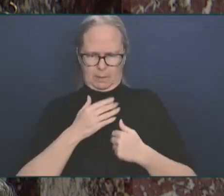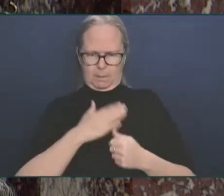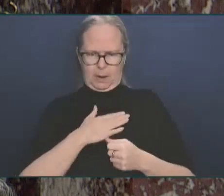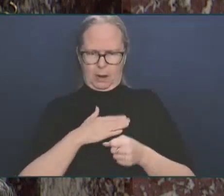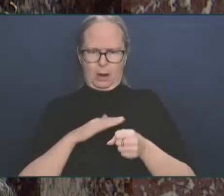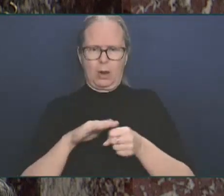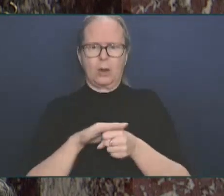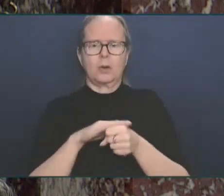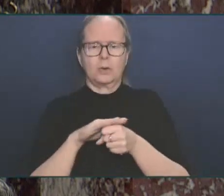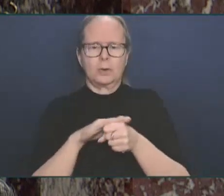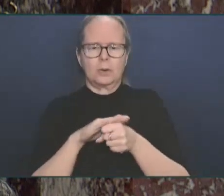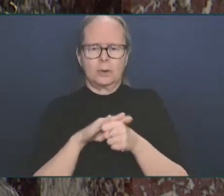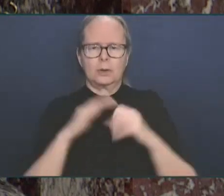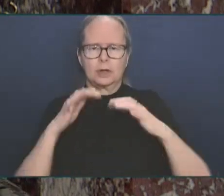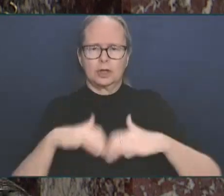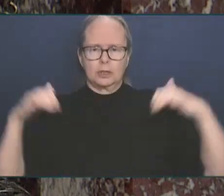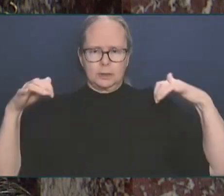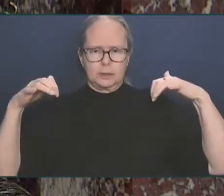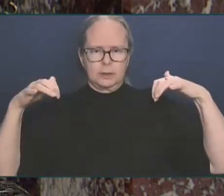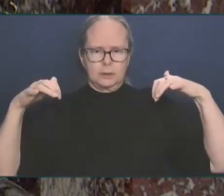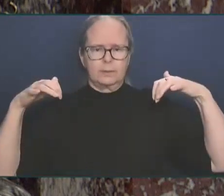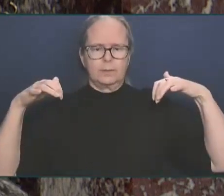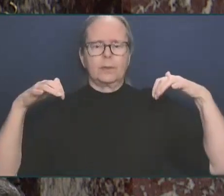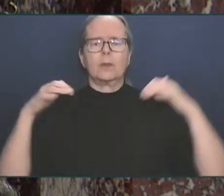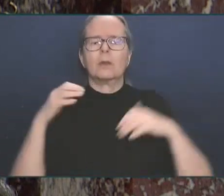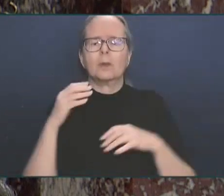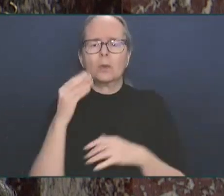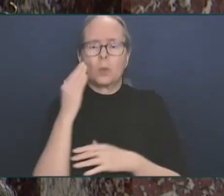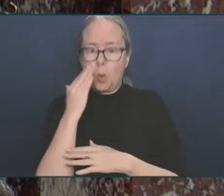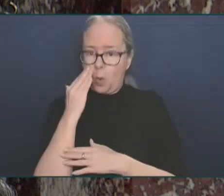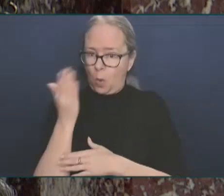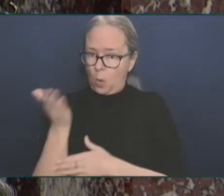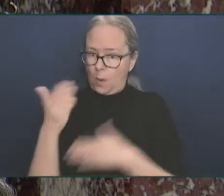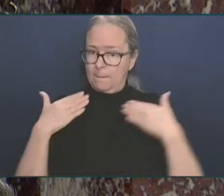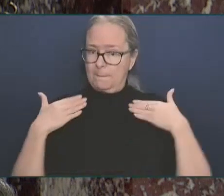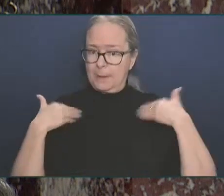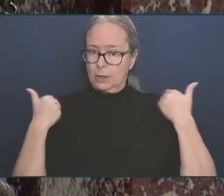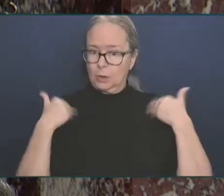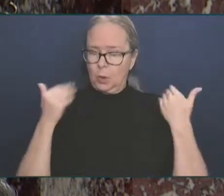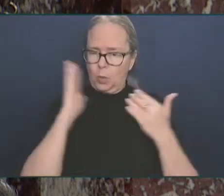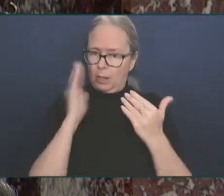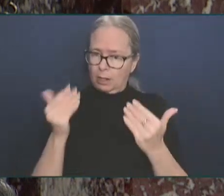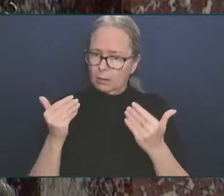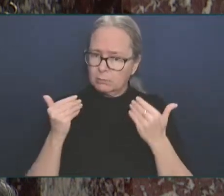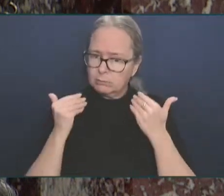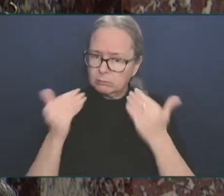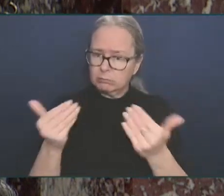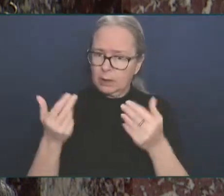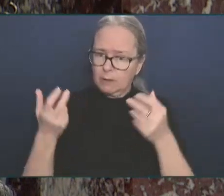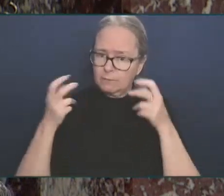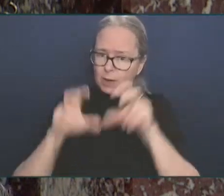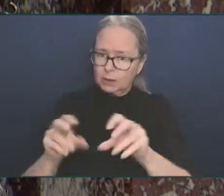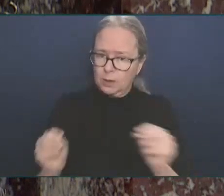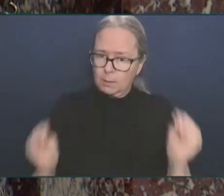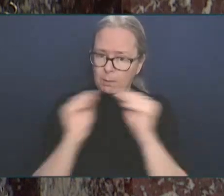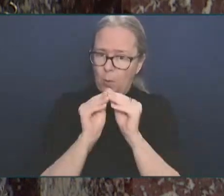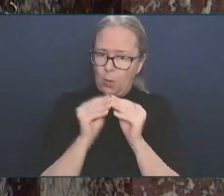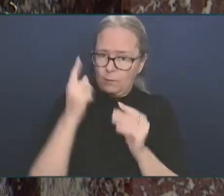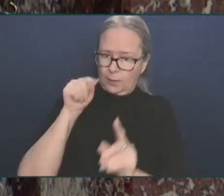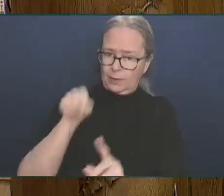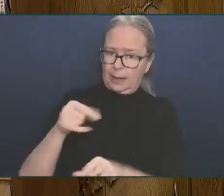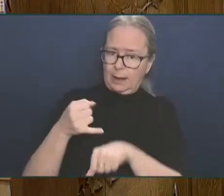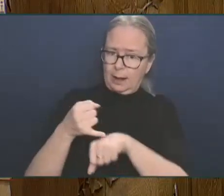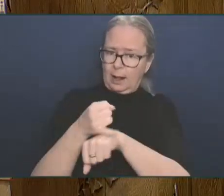know, will the Minister recapitalize the Island Coastal Economic Trust in Budget 2023?